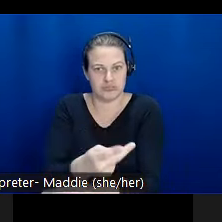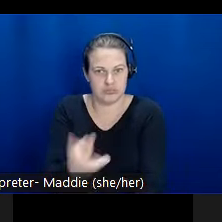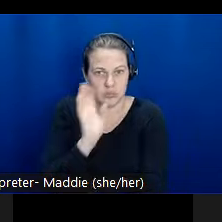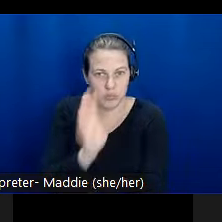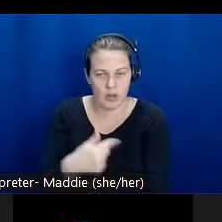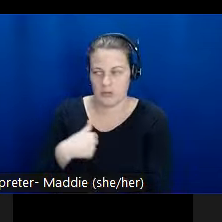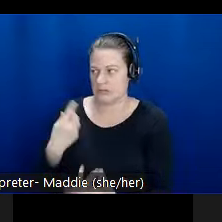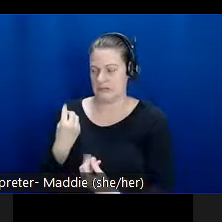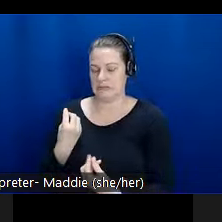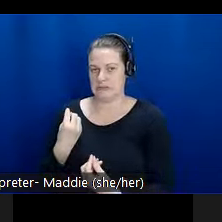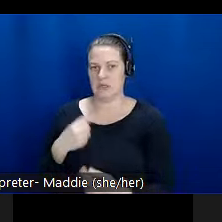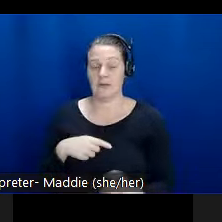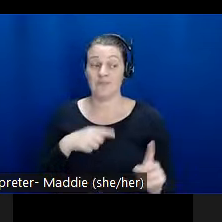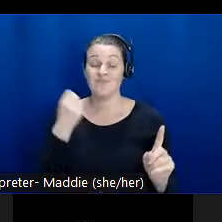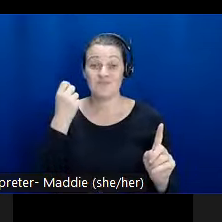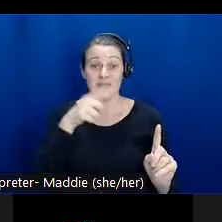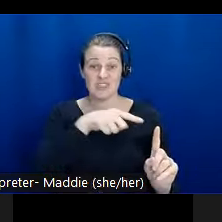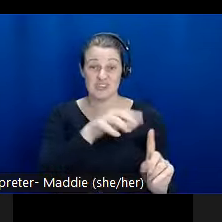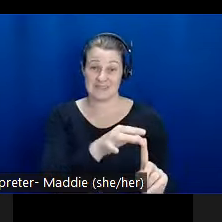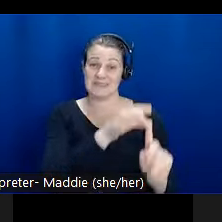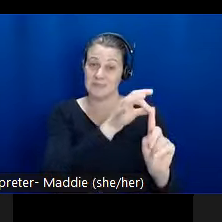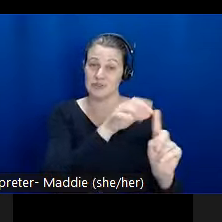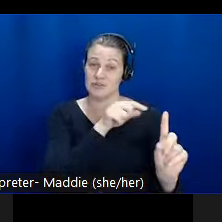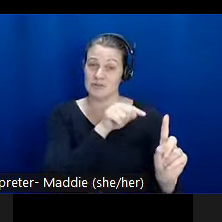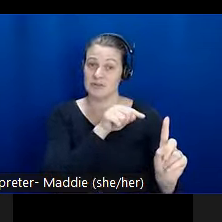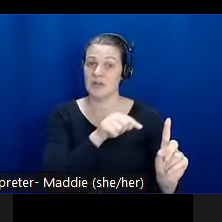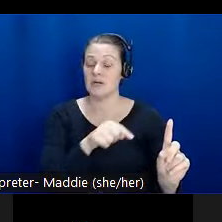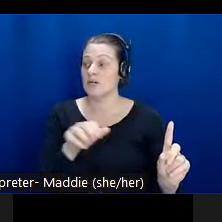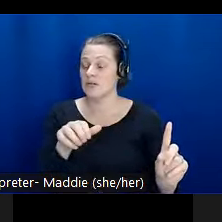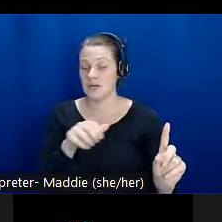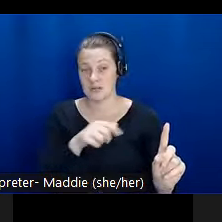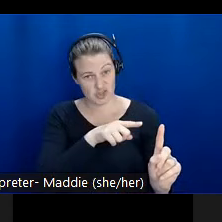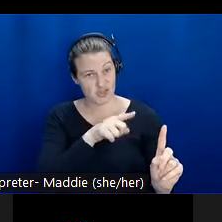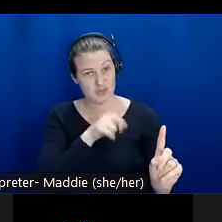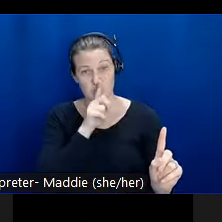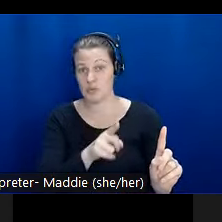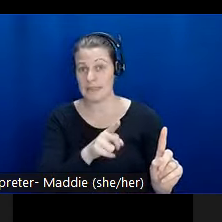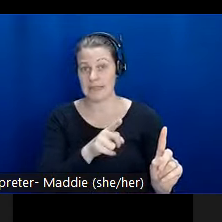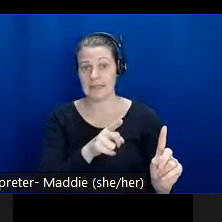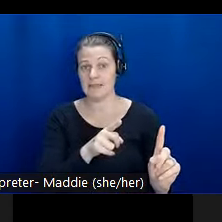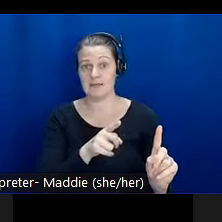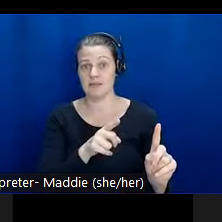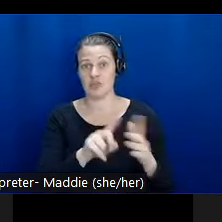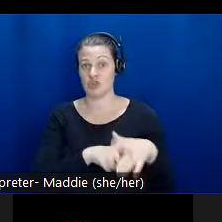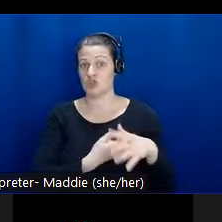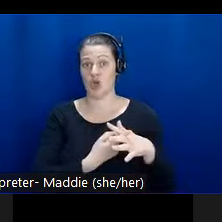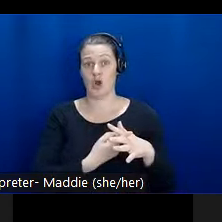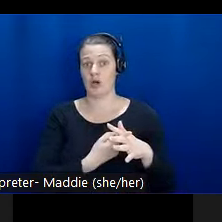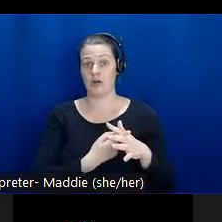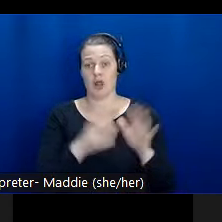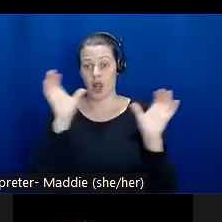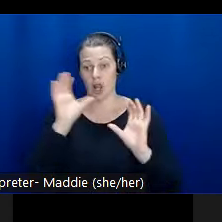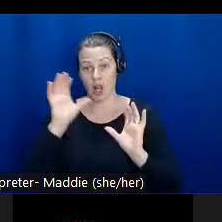she is an exception among a lot of patients who was someone who's really proactive in